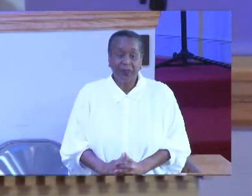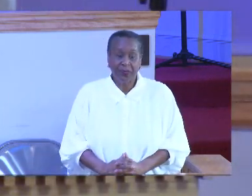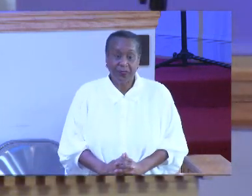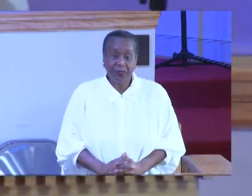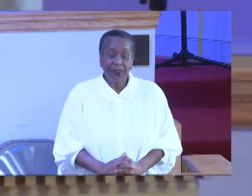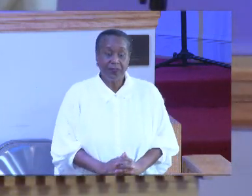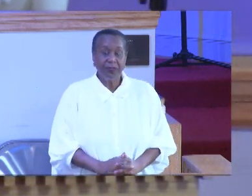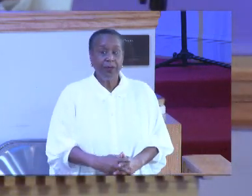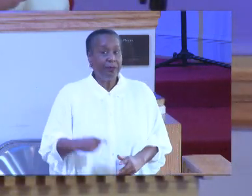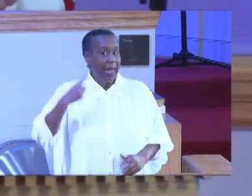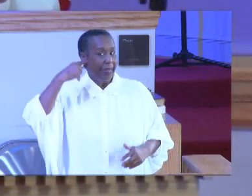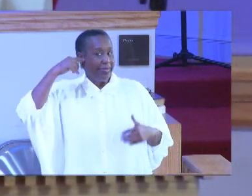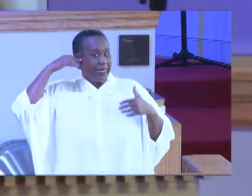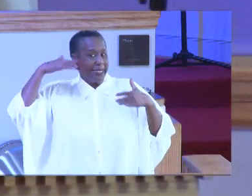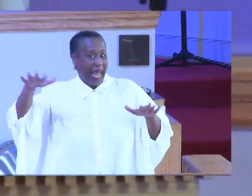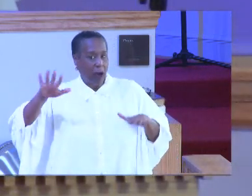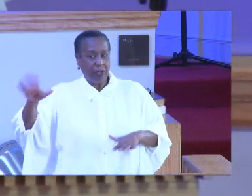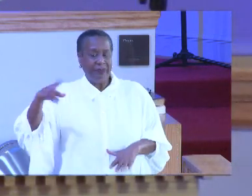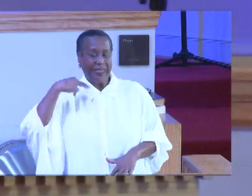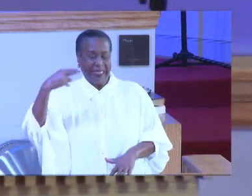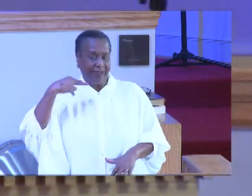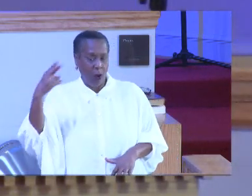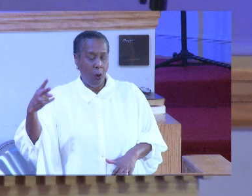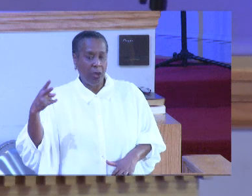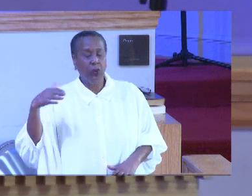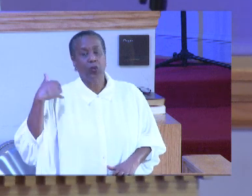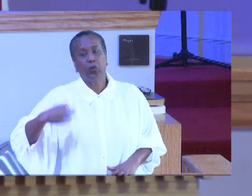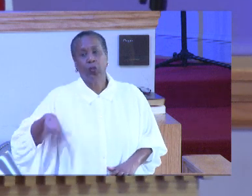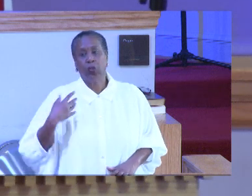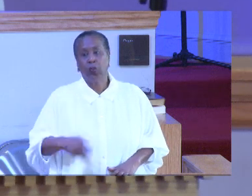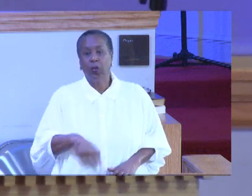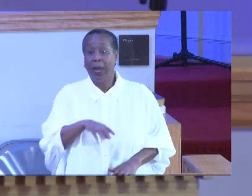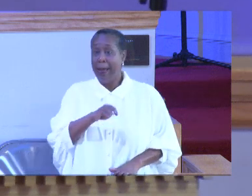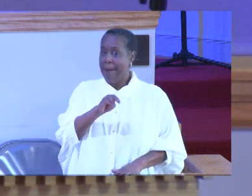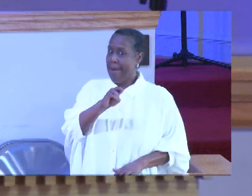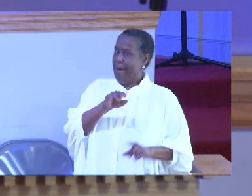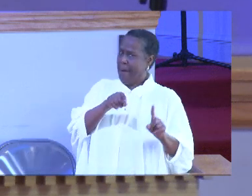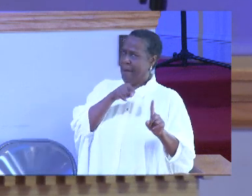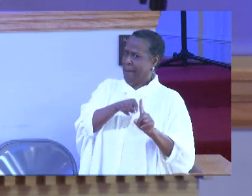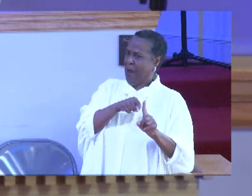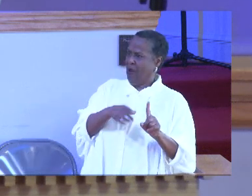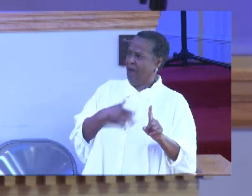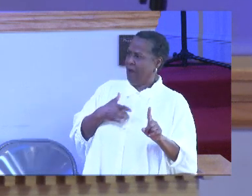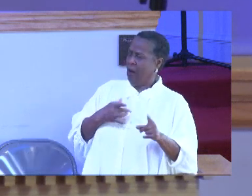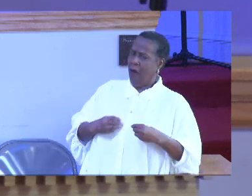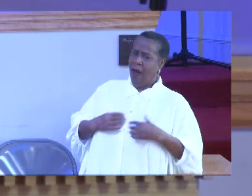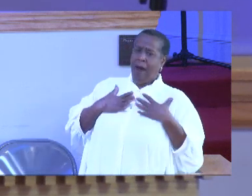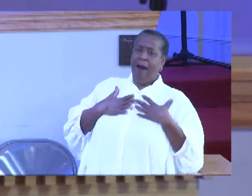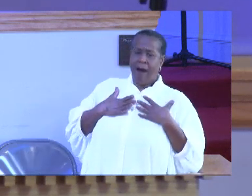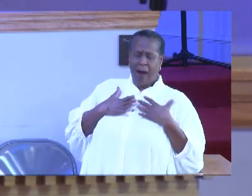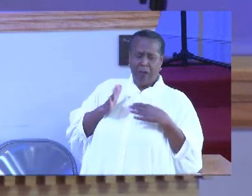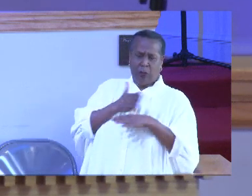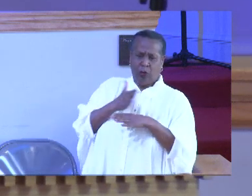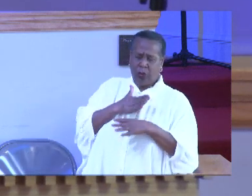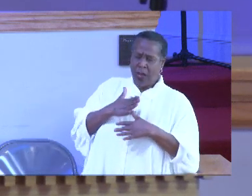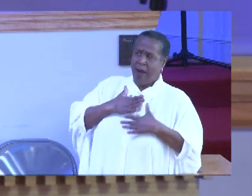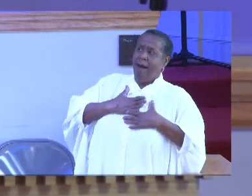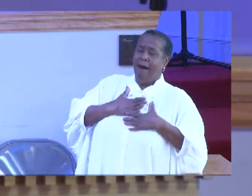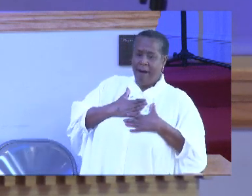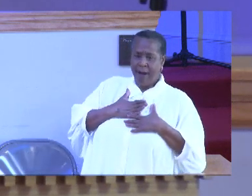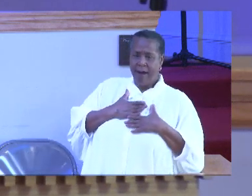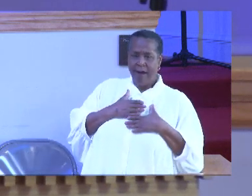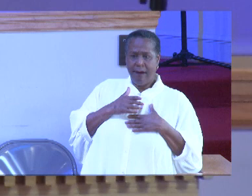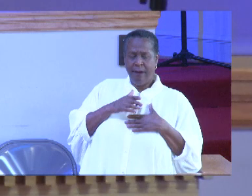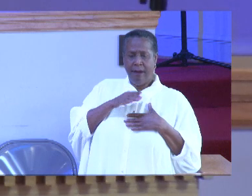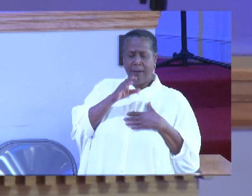The sound of his voice meant there was music to her, in that there was a recognition, there was a